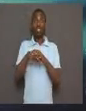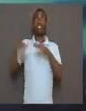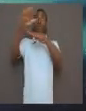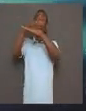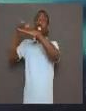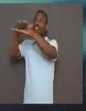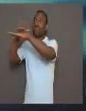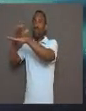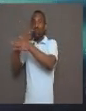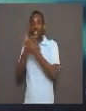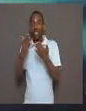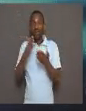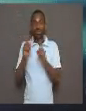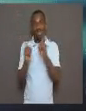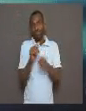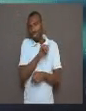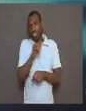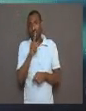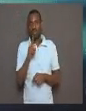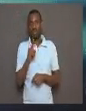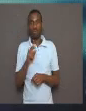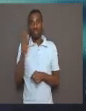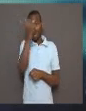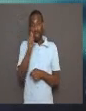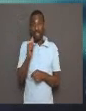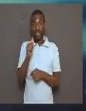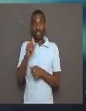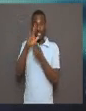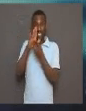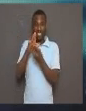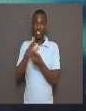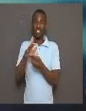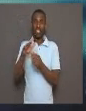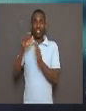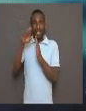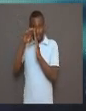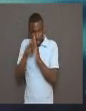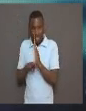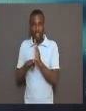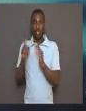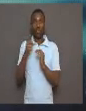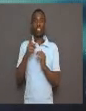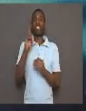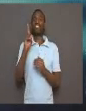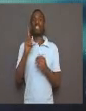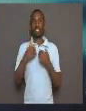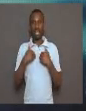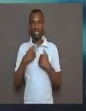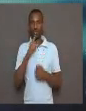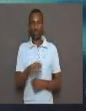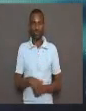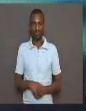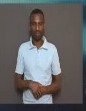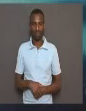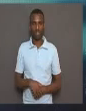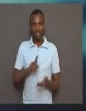A sinker is able to float when it is connected to larger volume of